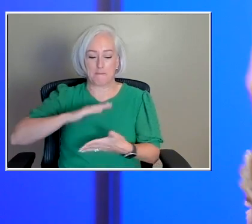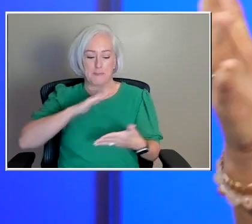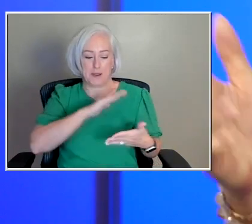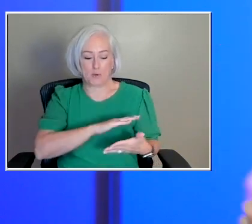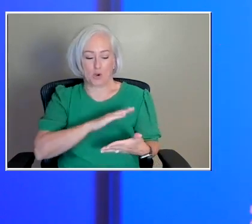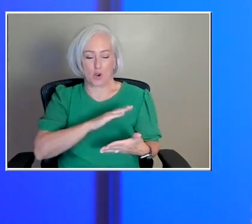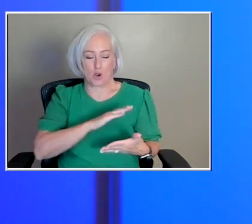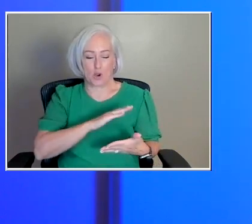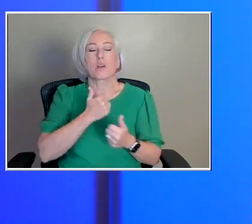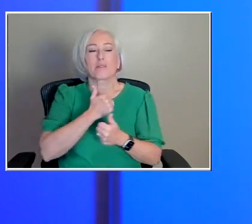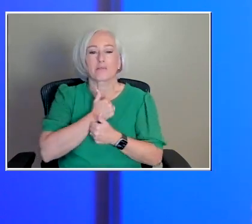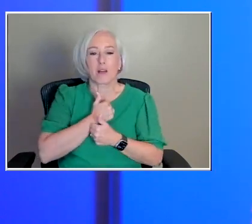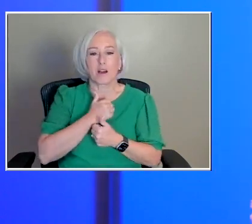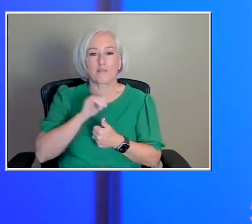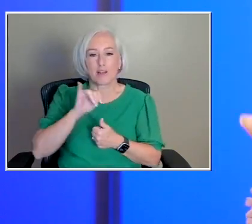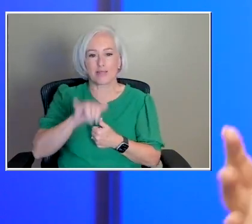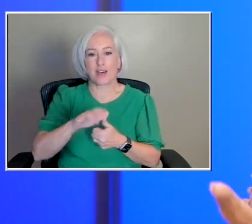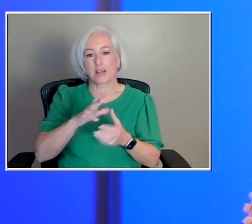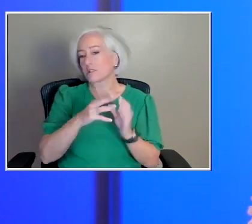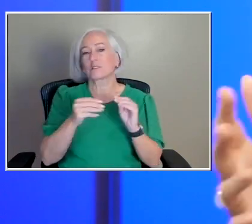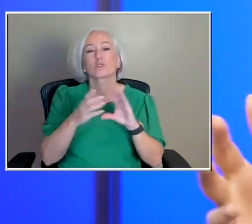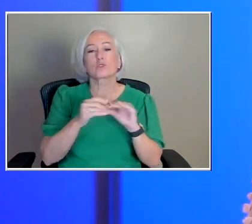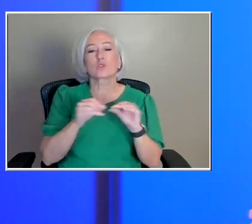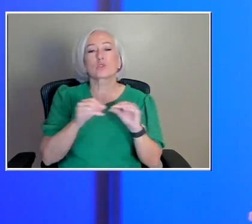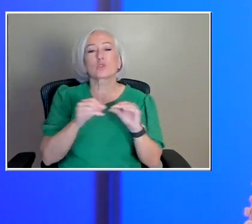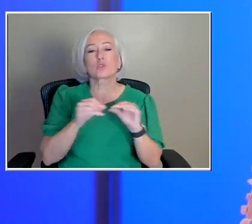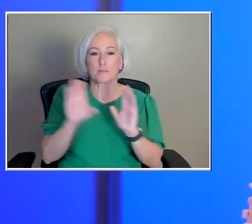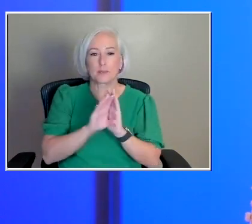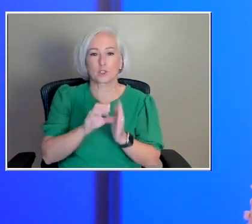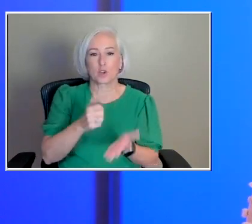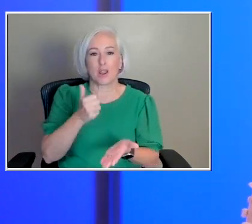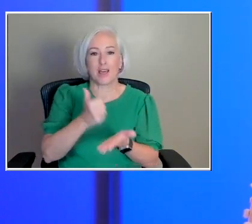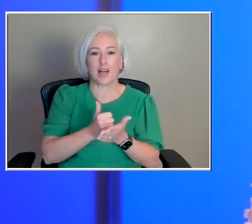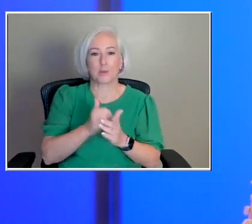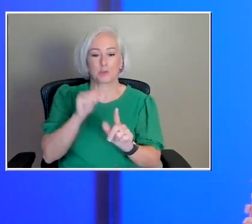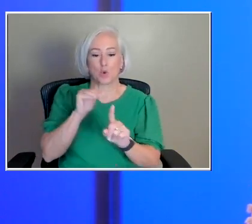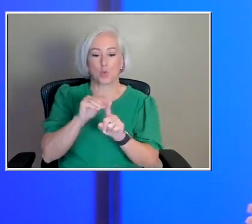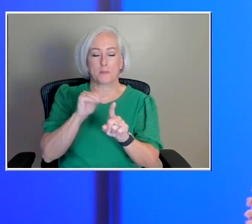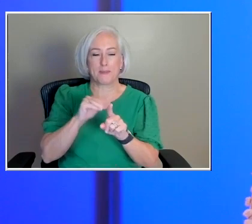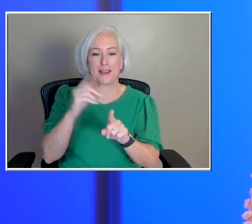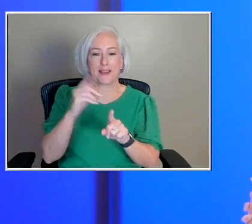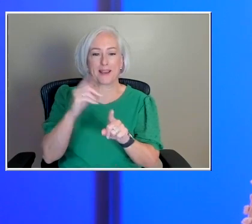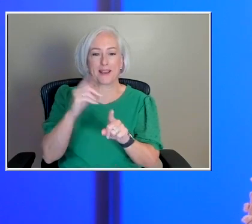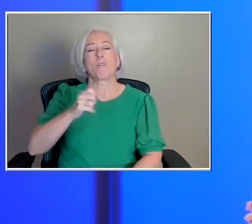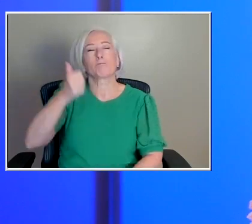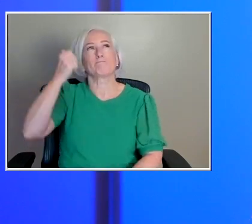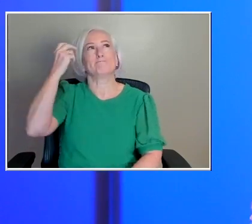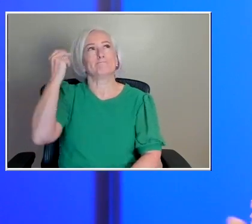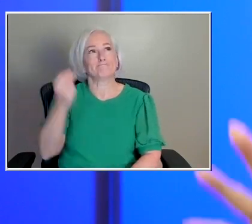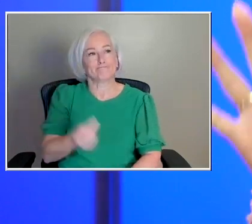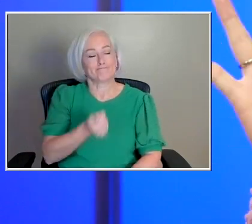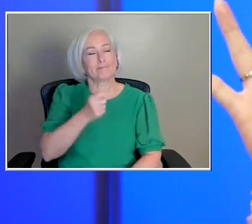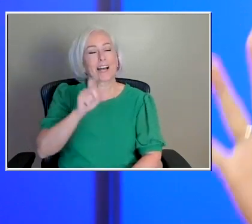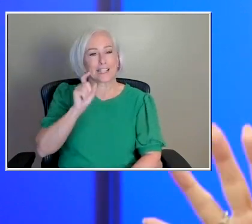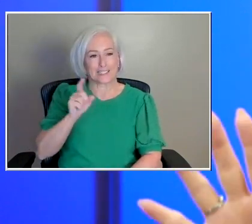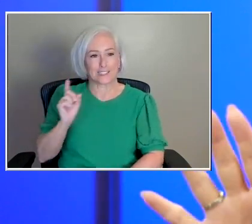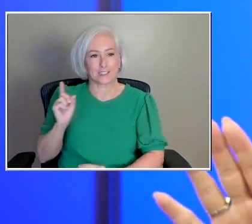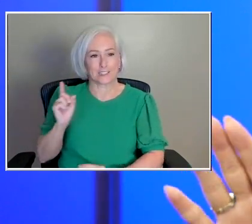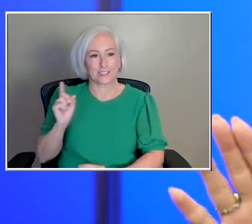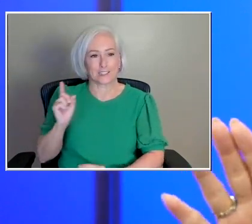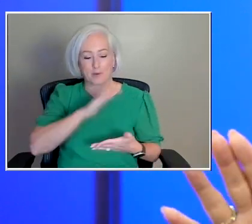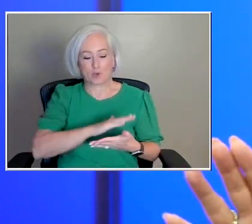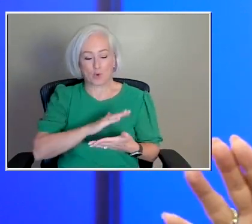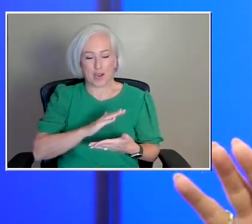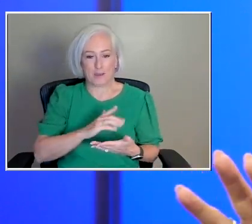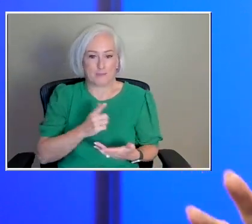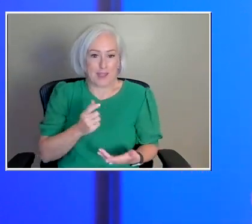or even our mural would remind somebody, I need to get my mammogram, because you just never know. Like, I really thought I'd be the last person